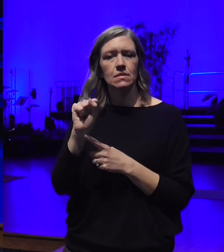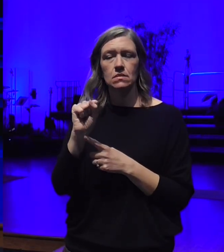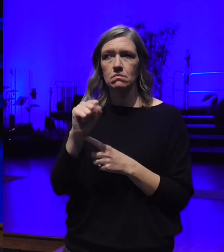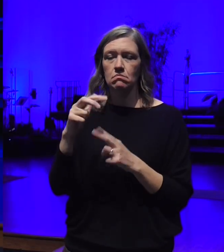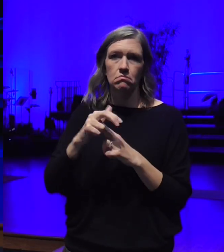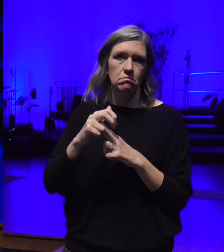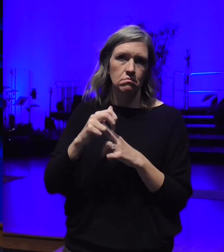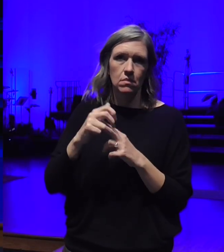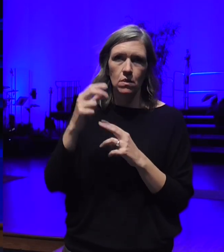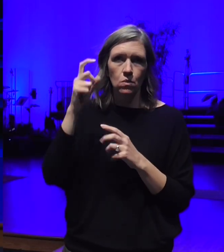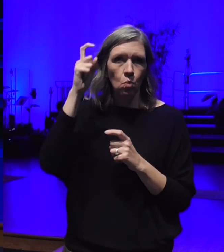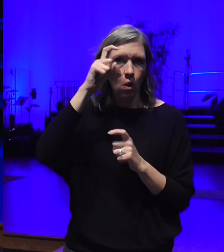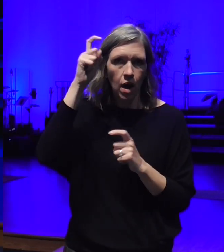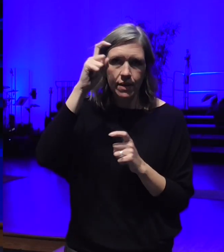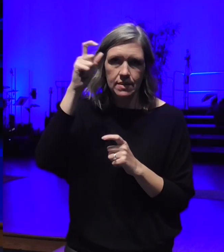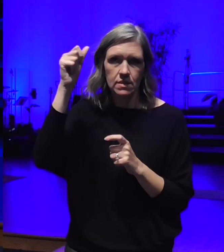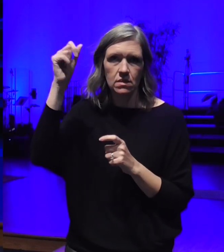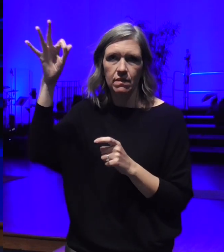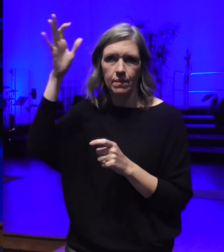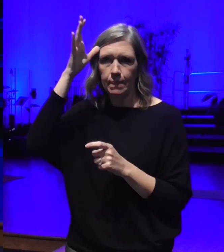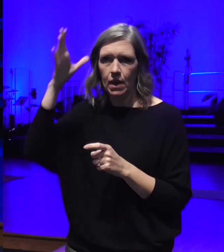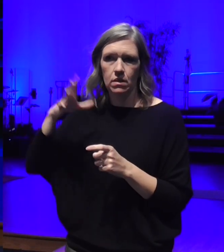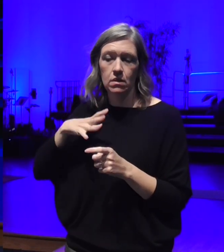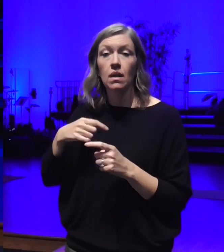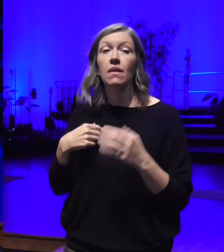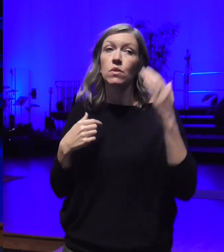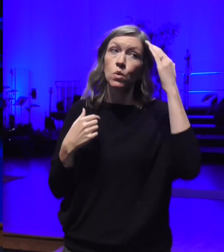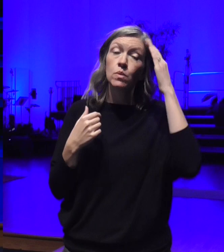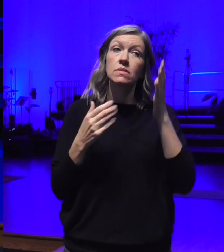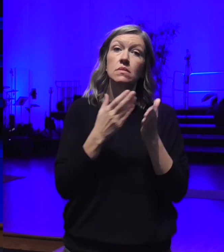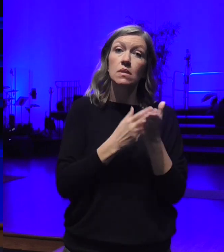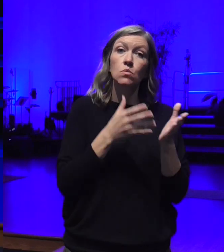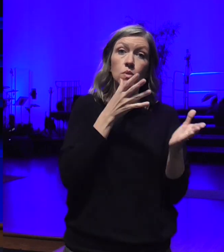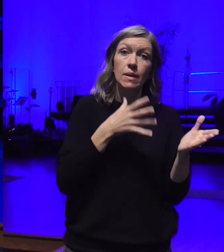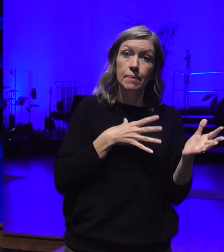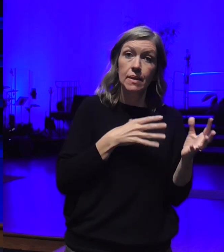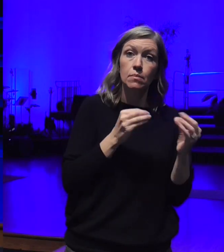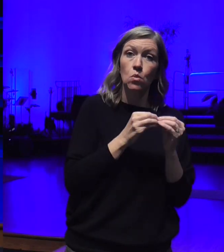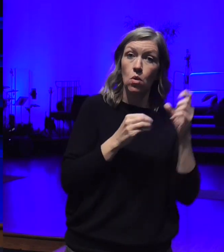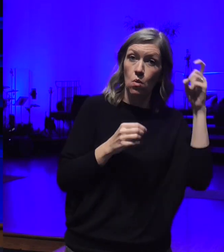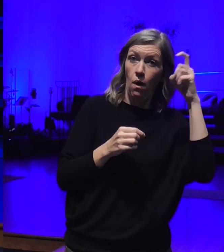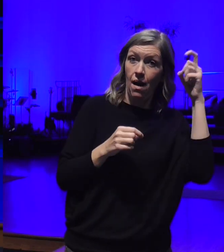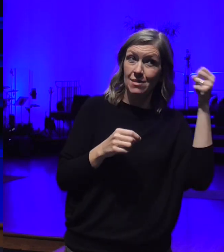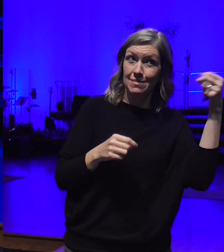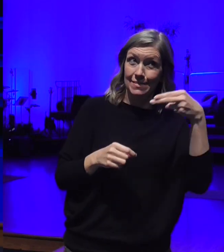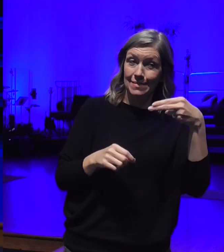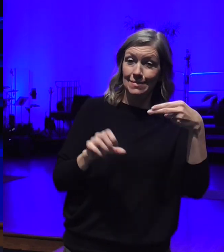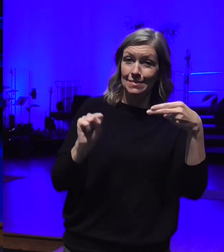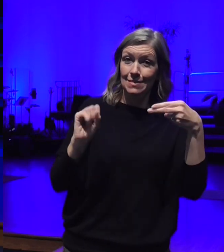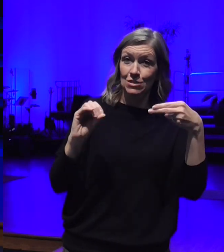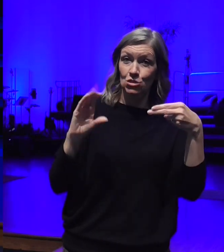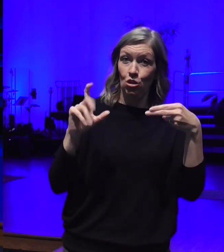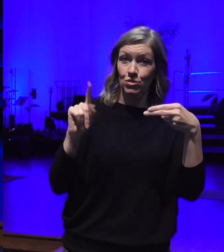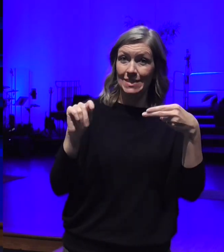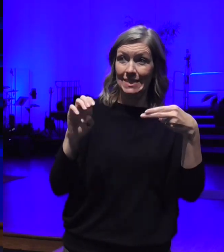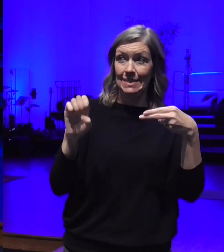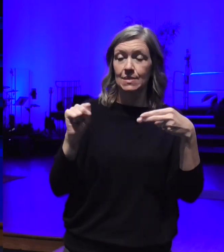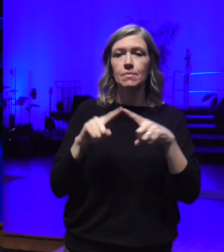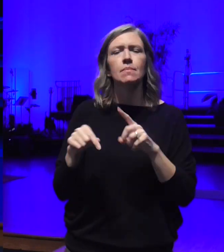men. Now, I've known women in my own lifetime to be wiser than Socrates, but he's the wisest of all men.